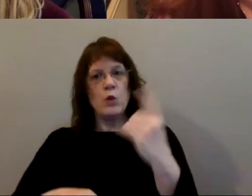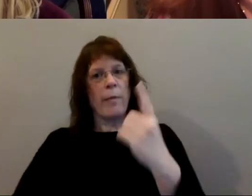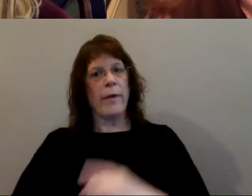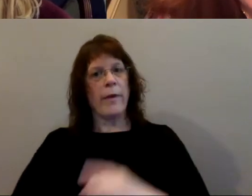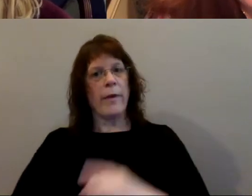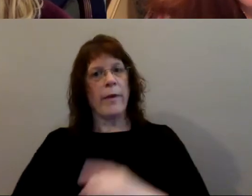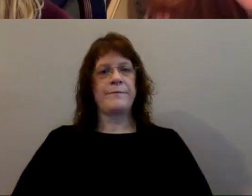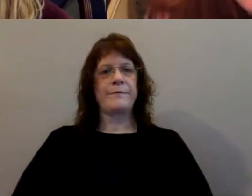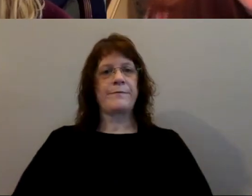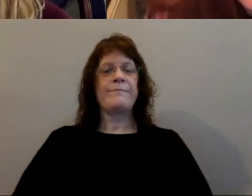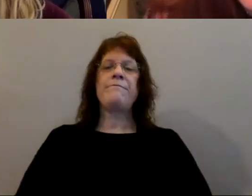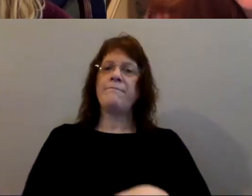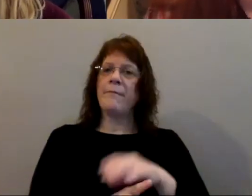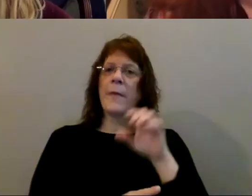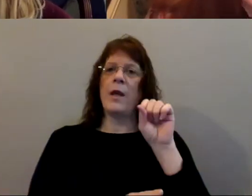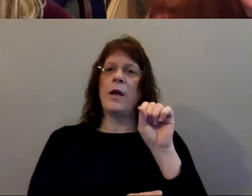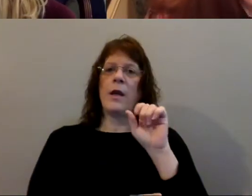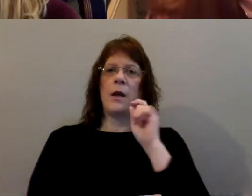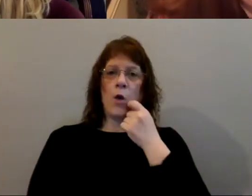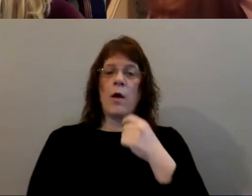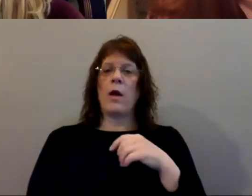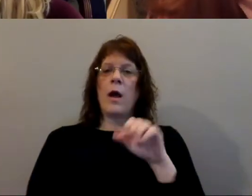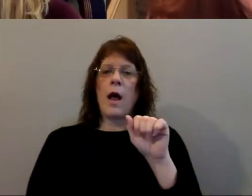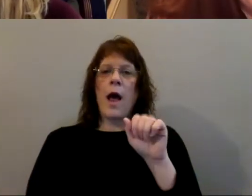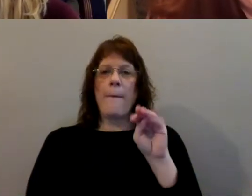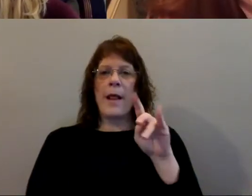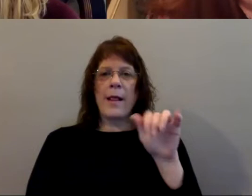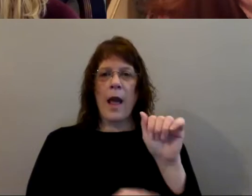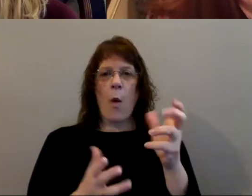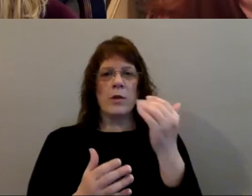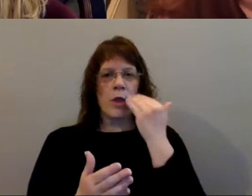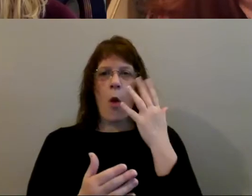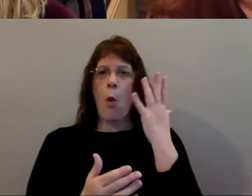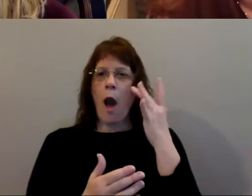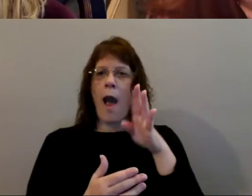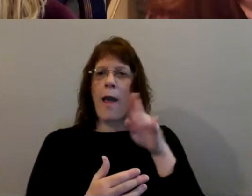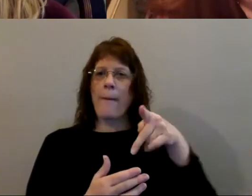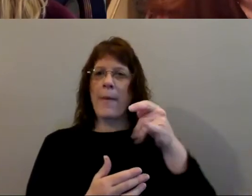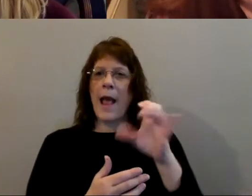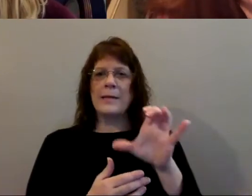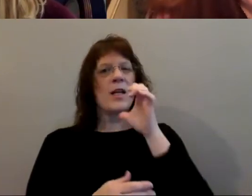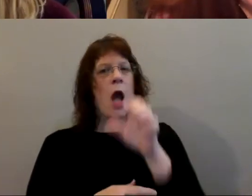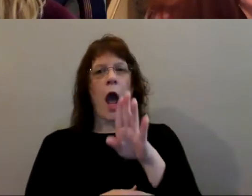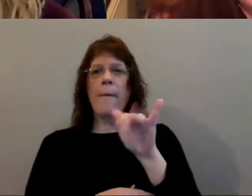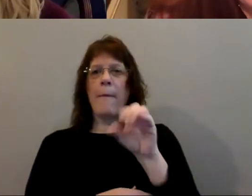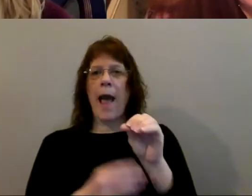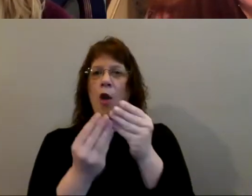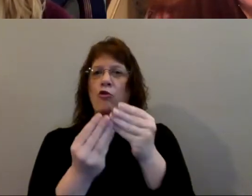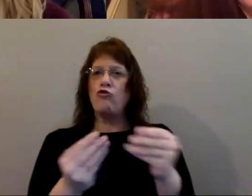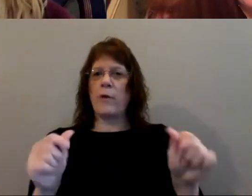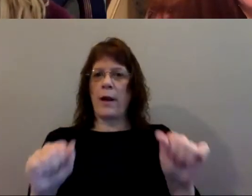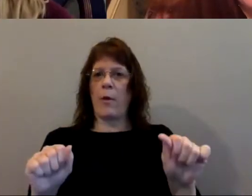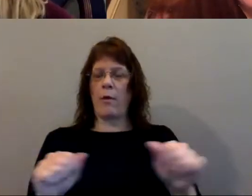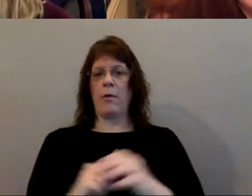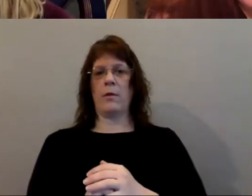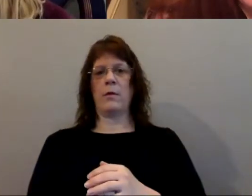Cool. Amelia would like to know, why is plastic not biodegradable? So one